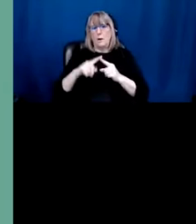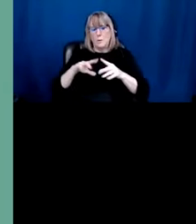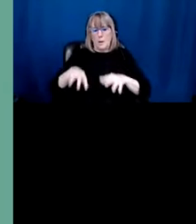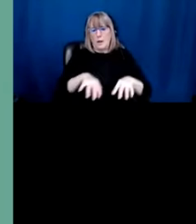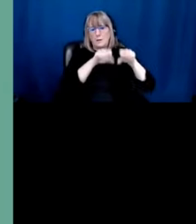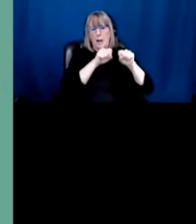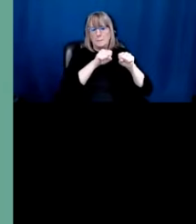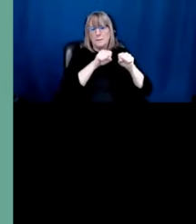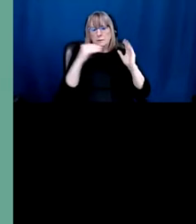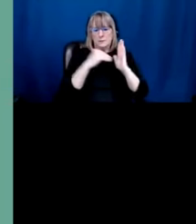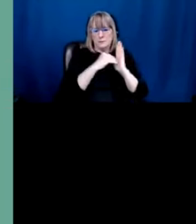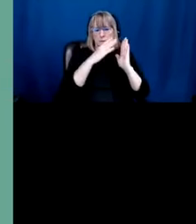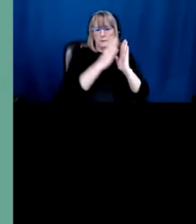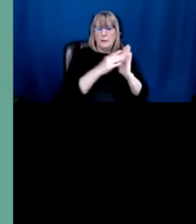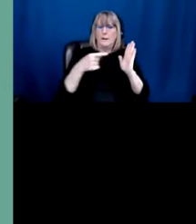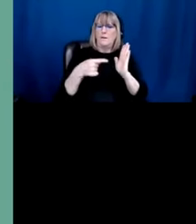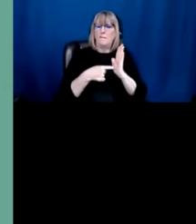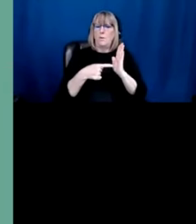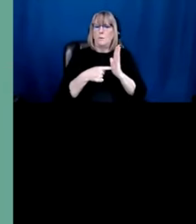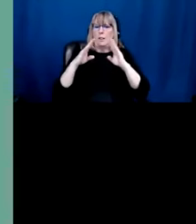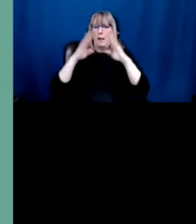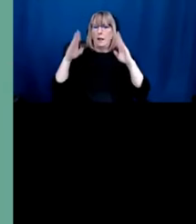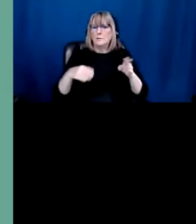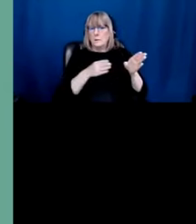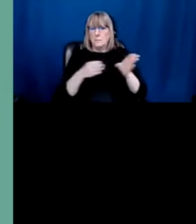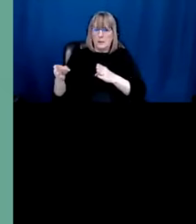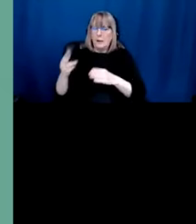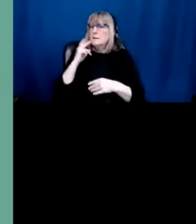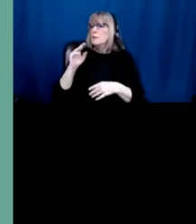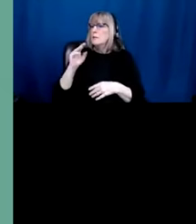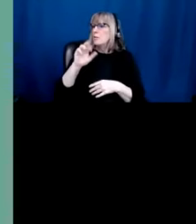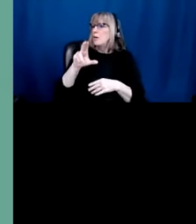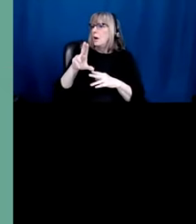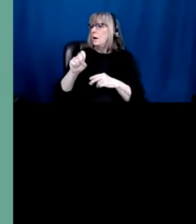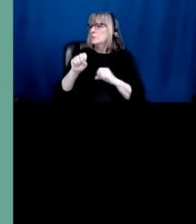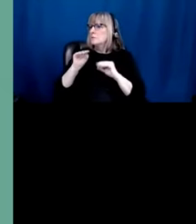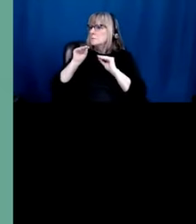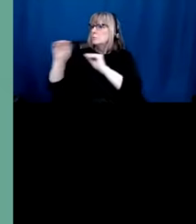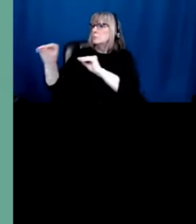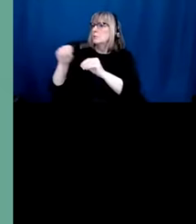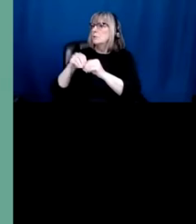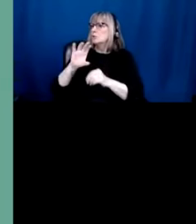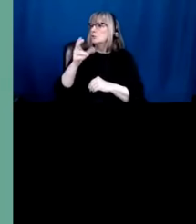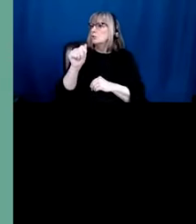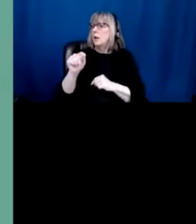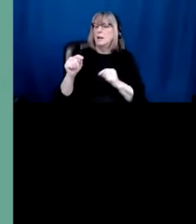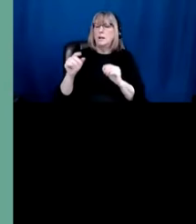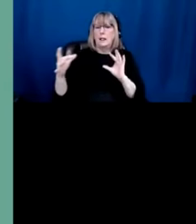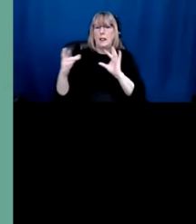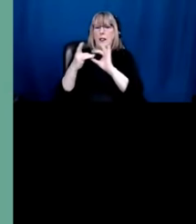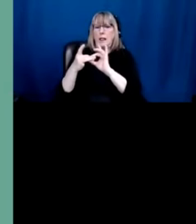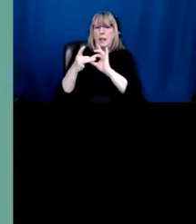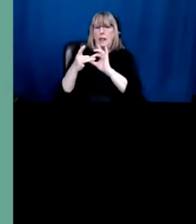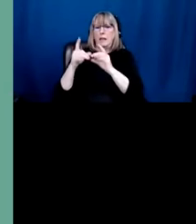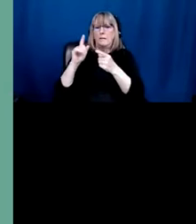plan. And I see that Marcus has put in the chat the link